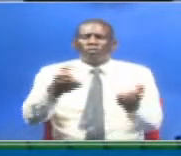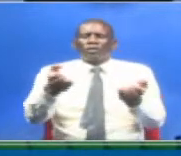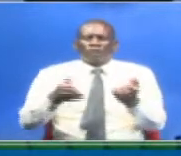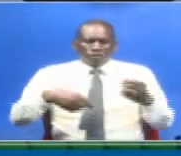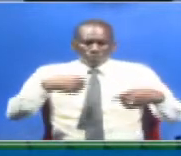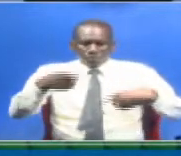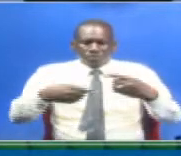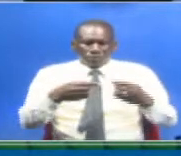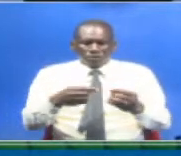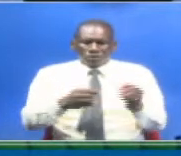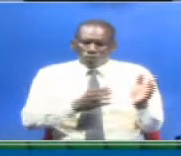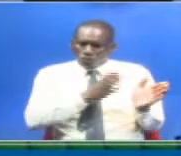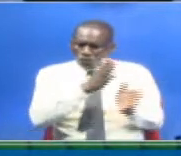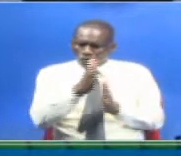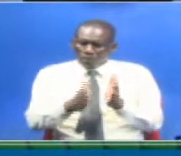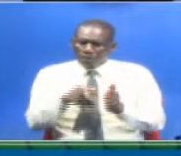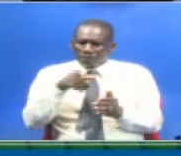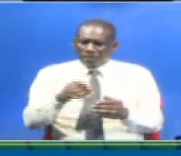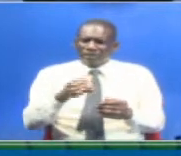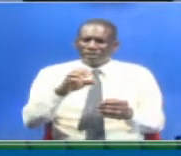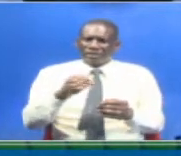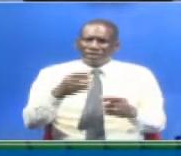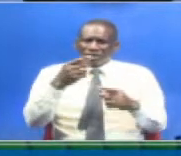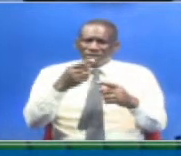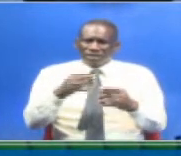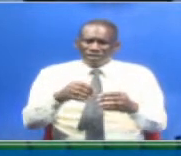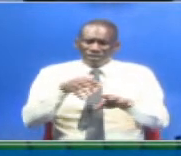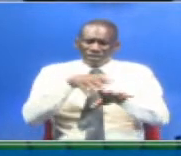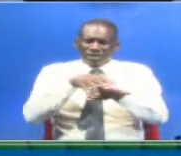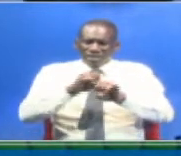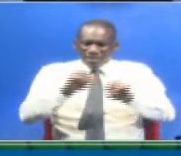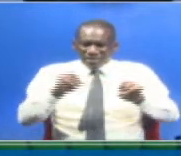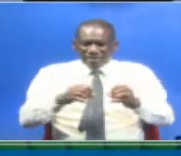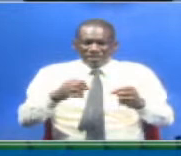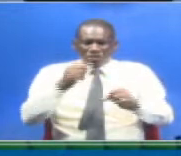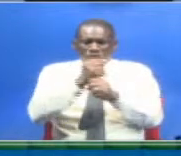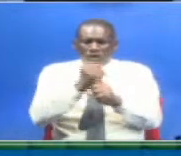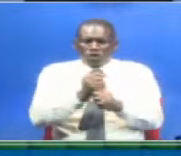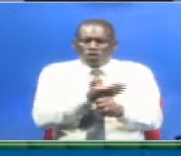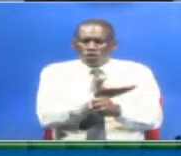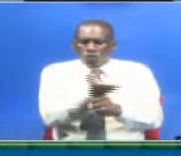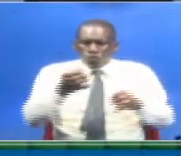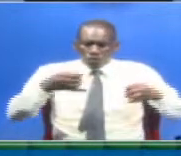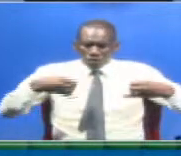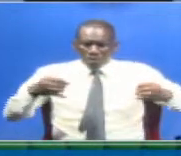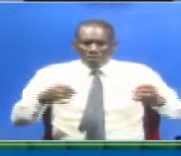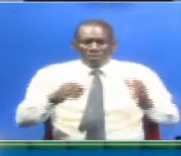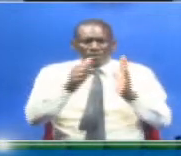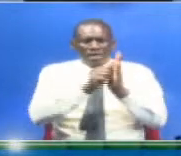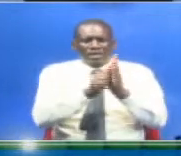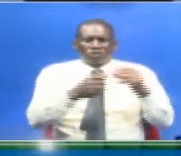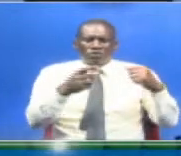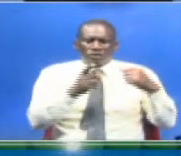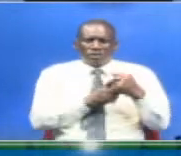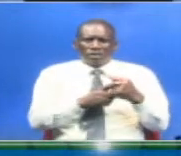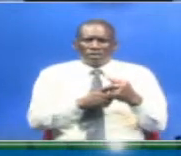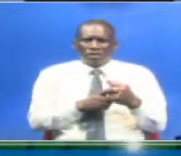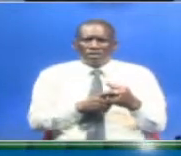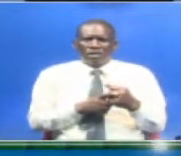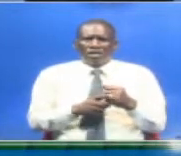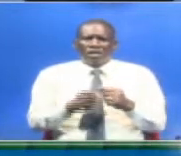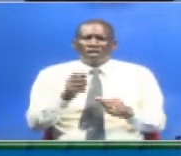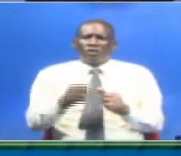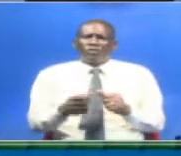align VCM integrity efforts with those to operationalize Article 6 to ensure